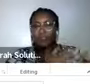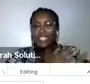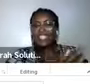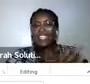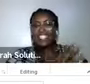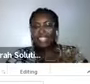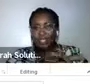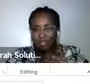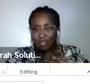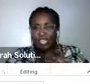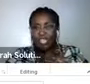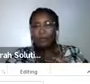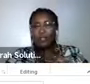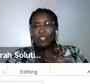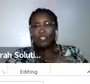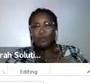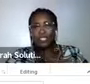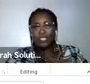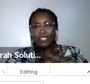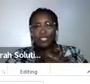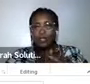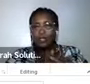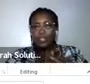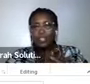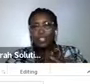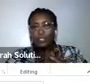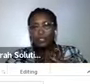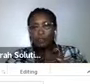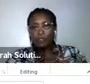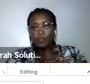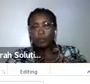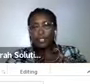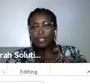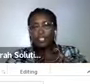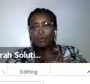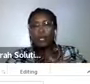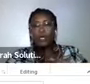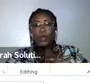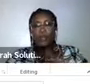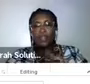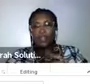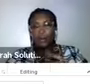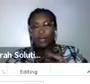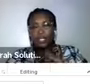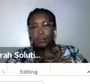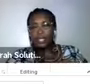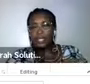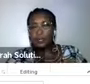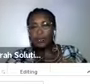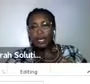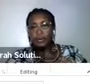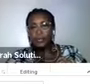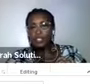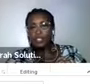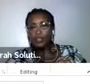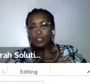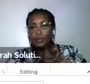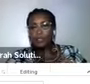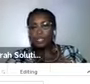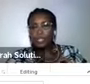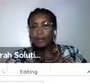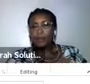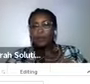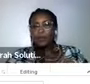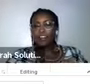College of Business and Technology, AIMS College of Business and Technology. Thank you so much for your partnership. We have Career Management Center. We appreciate you,